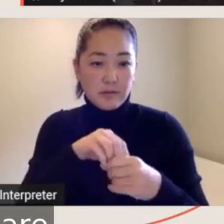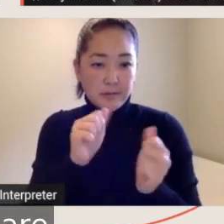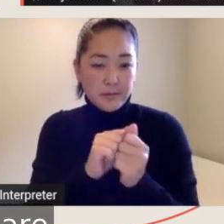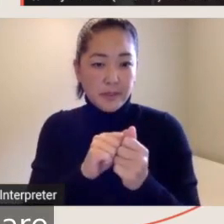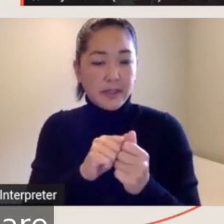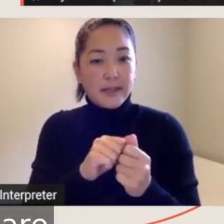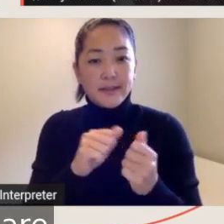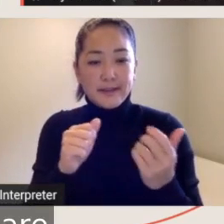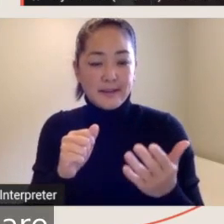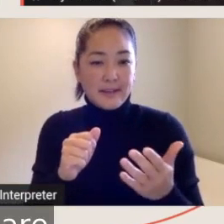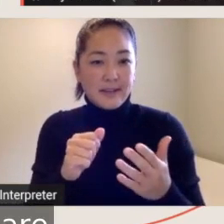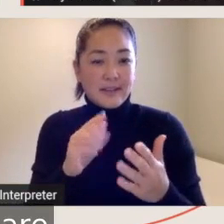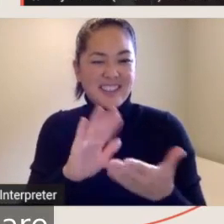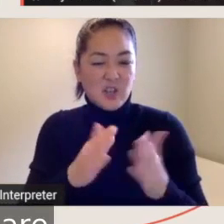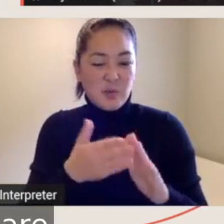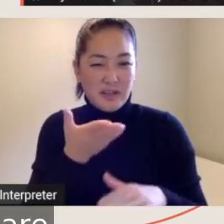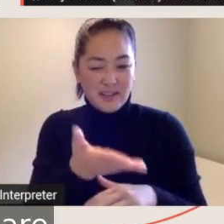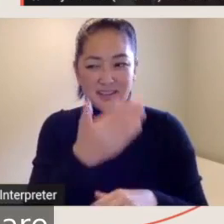they know their issue.